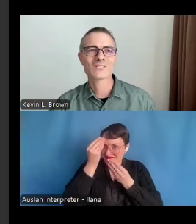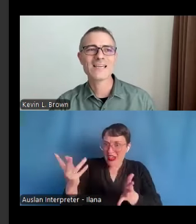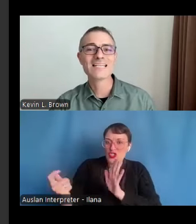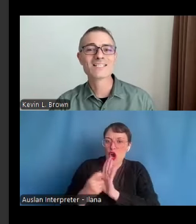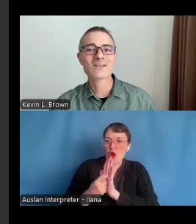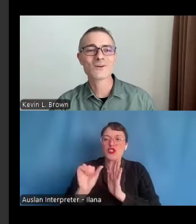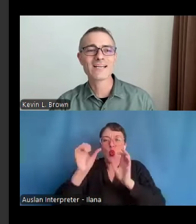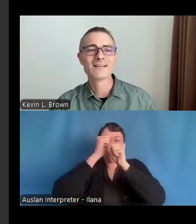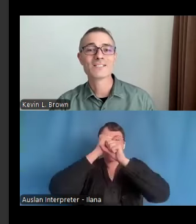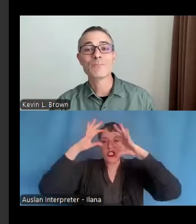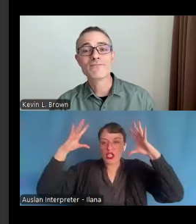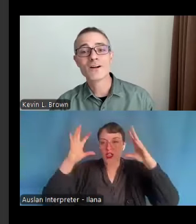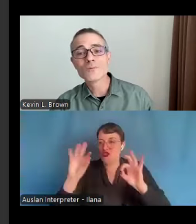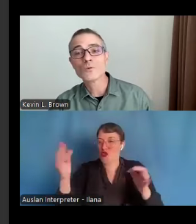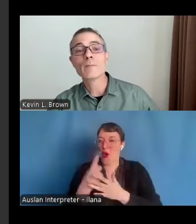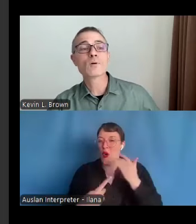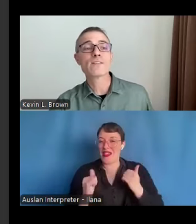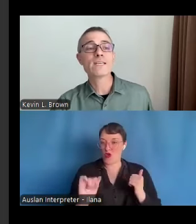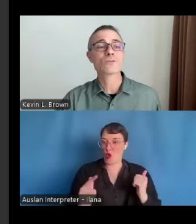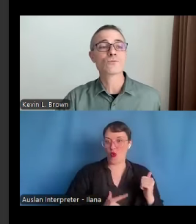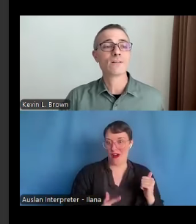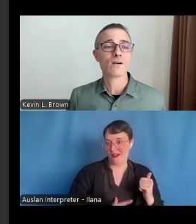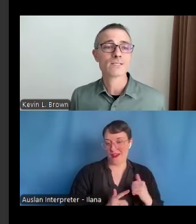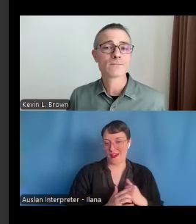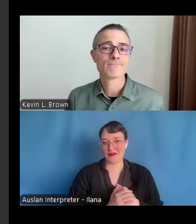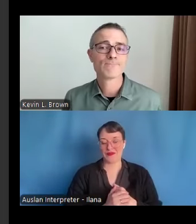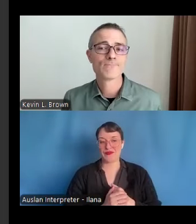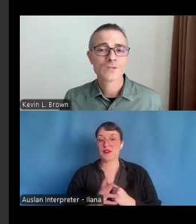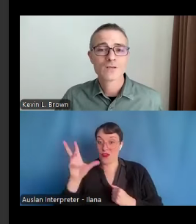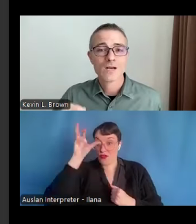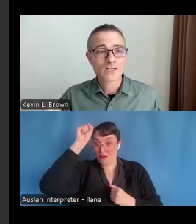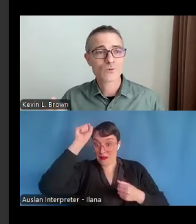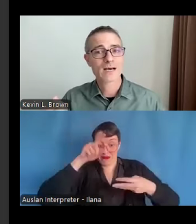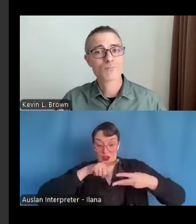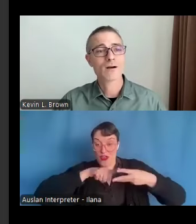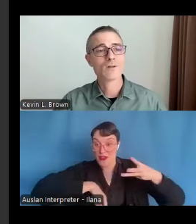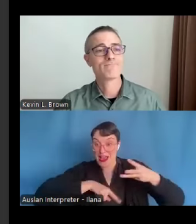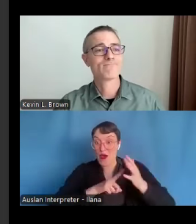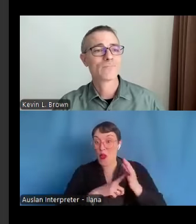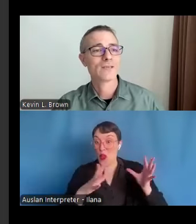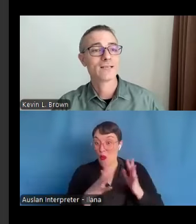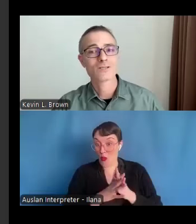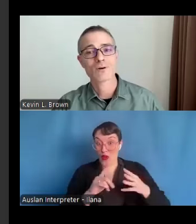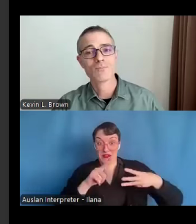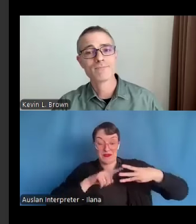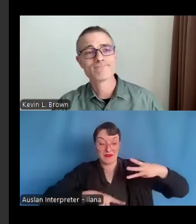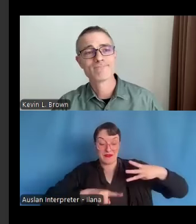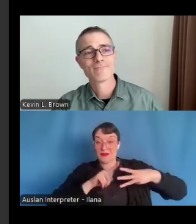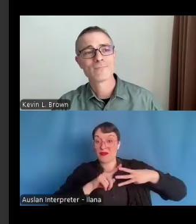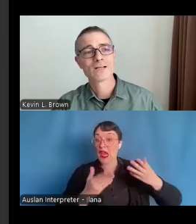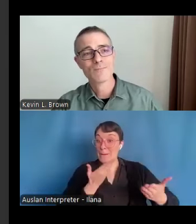All right, so in summary, to be fundable, remember these three laws. A pitch without a problem is a